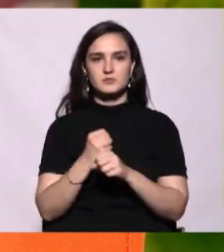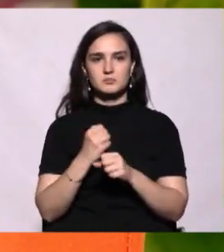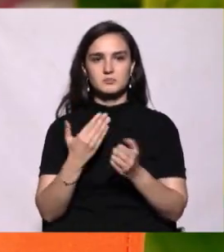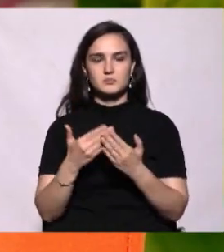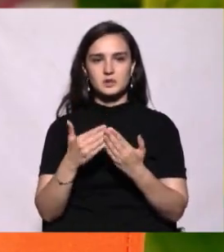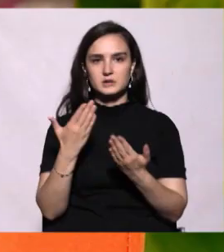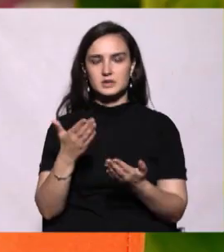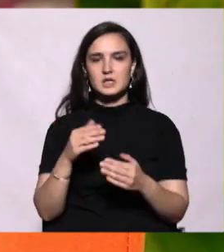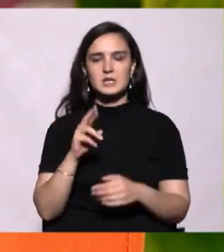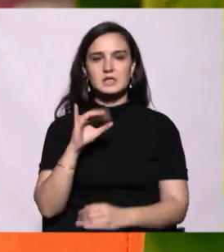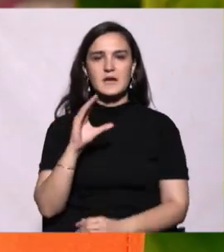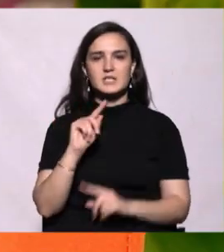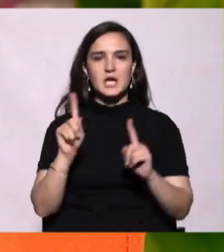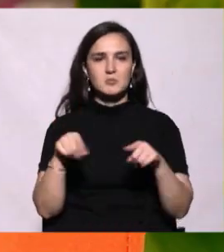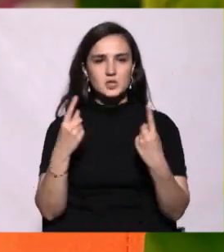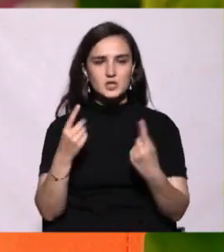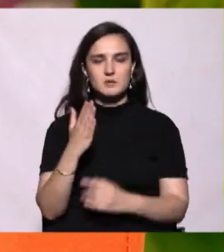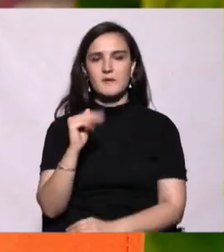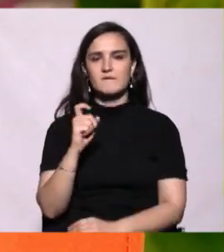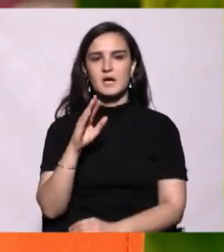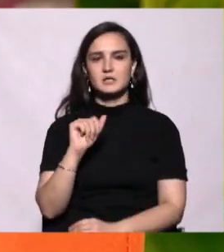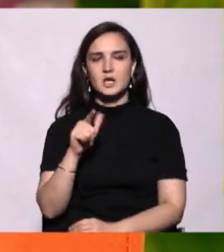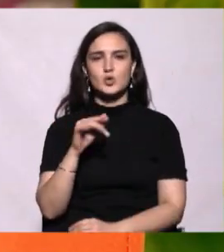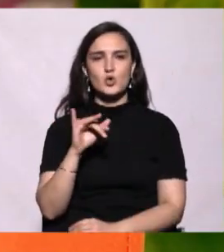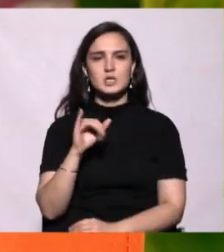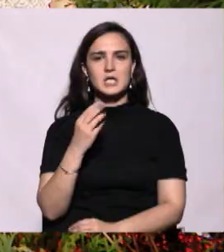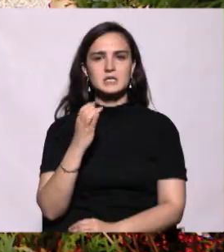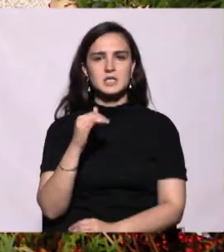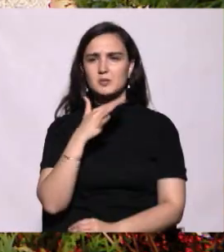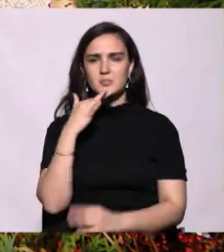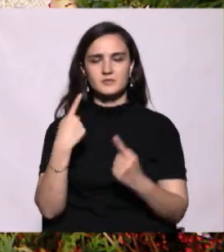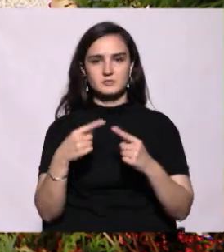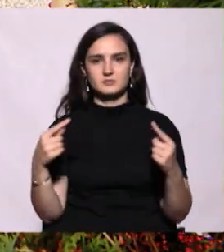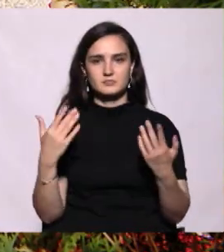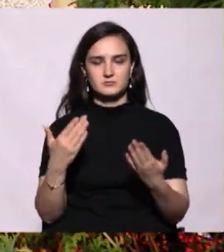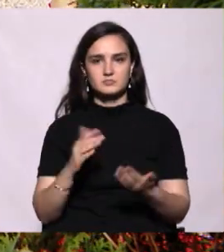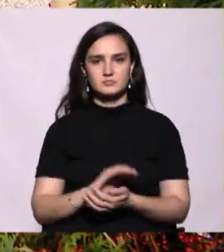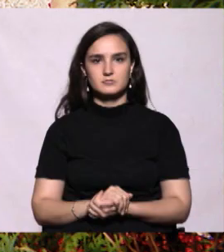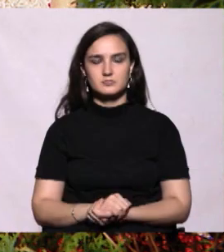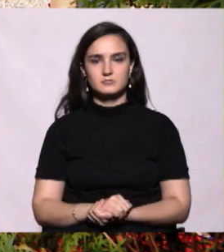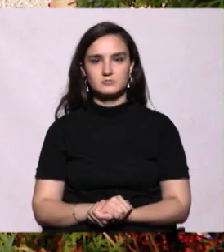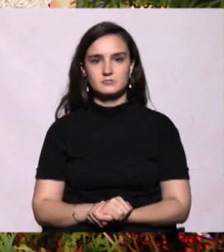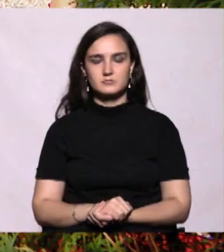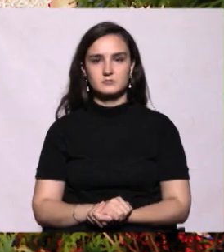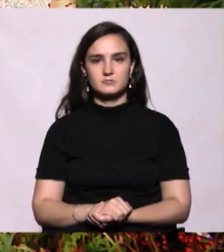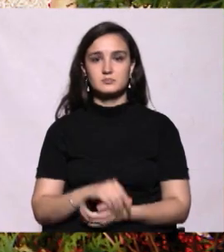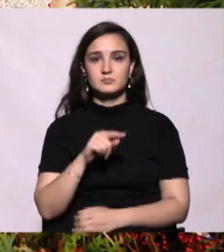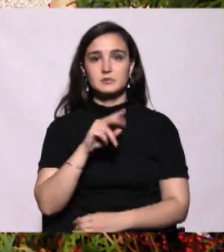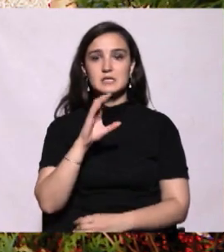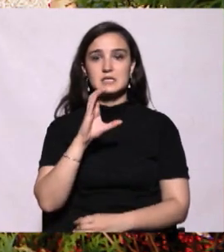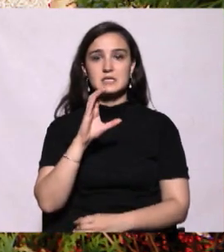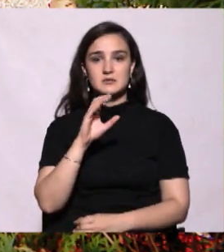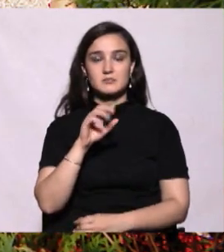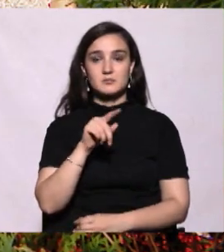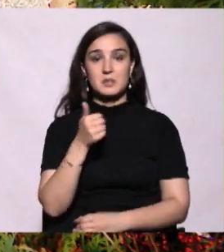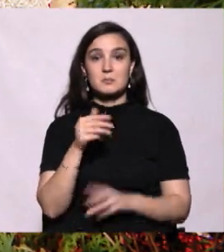David the Builder, Vakhtang Gorgasali. So there are many of them. Great. In Canada, we only had prime ministers, so